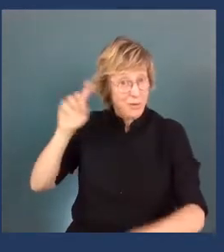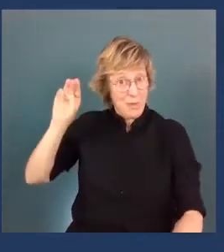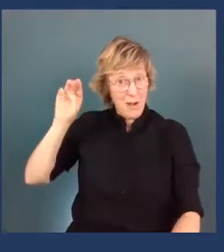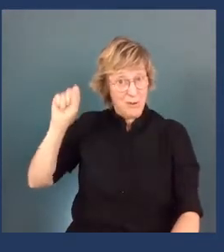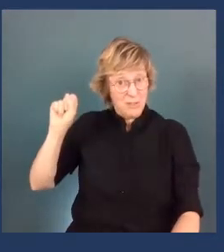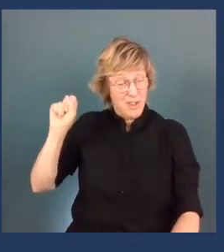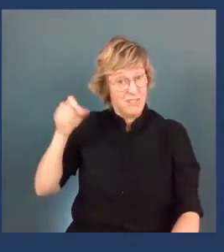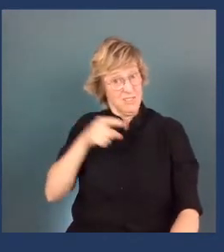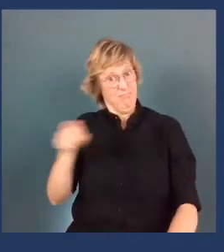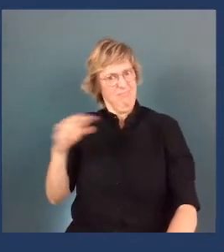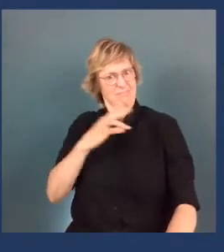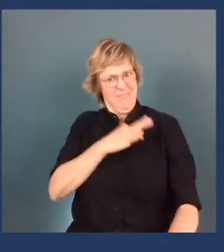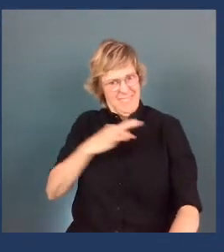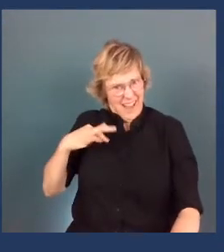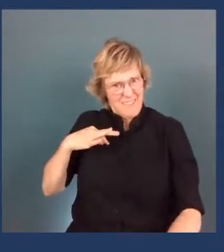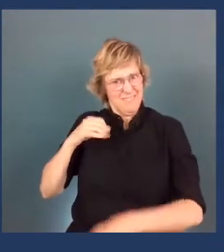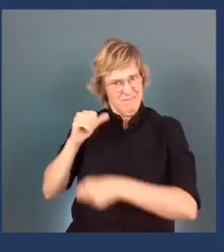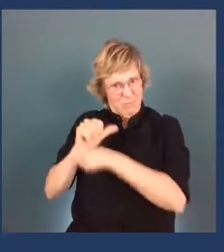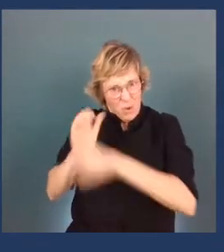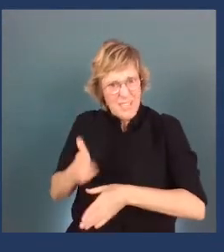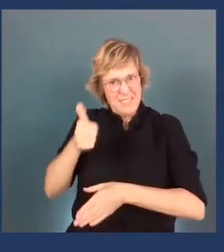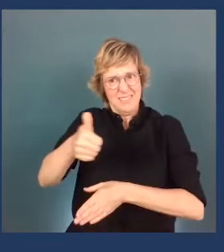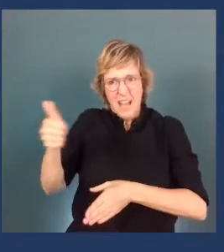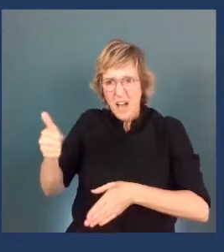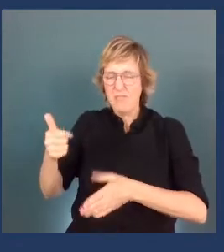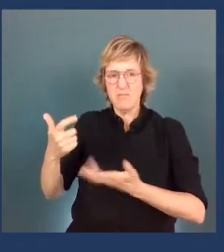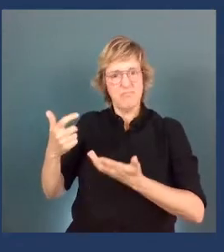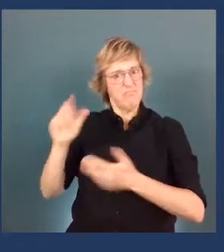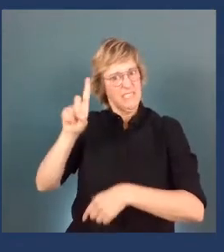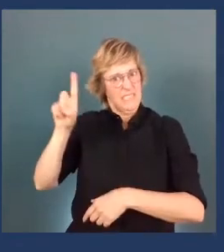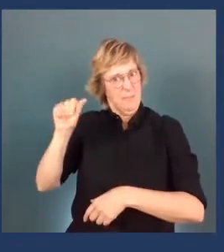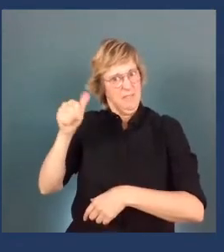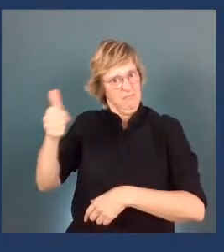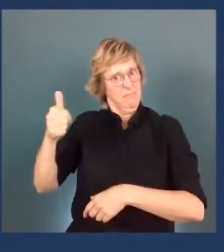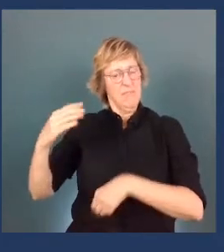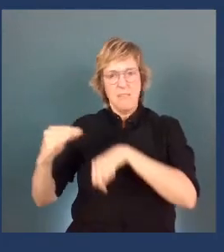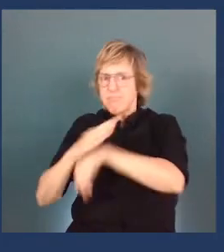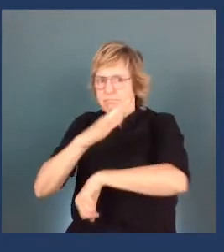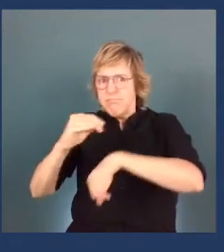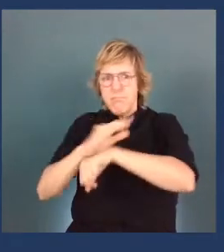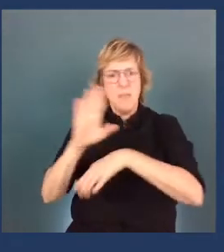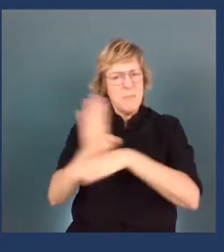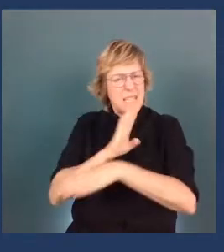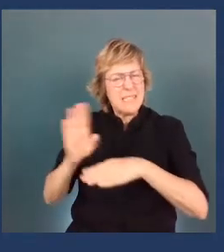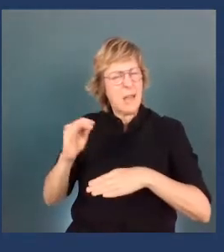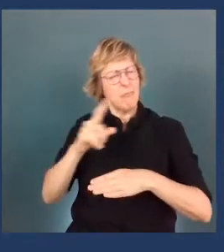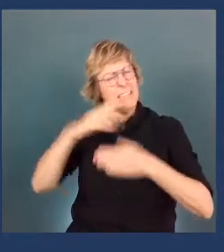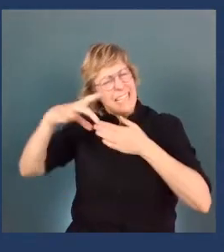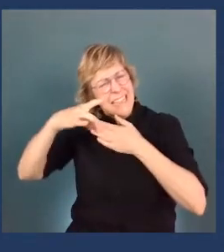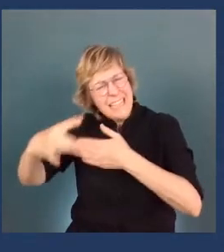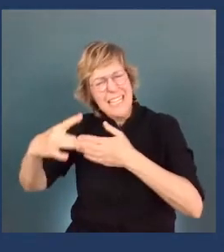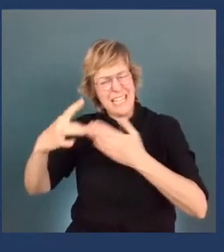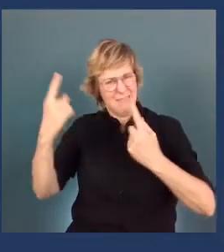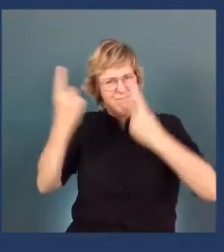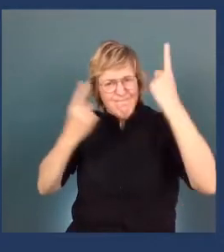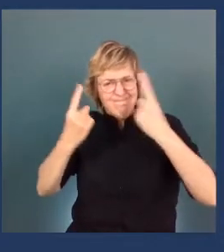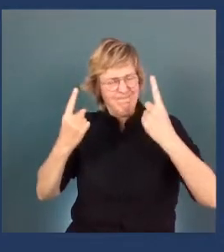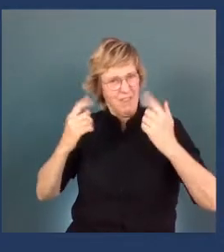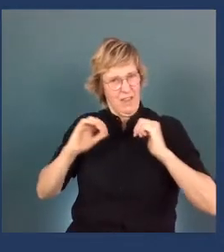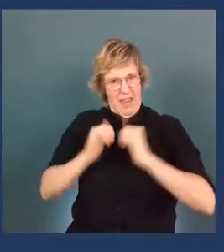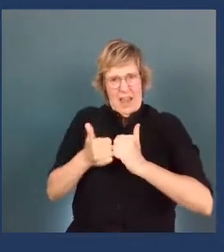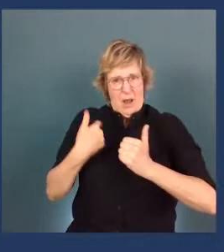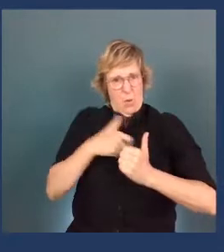folks play an enormous role in terms of advising the business and just being thought leaders in the external marketplace on this